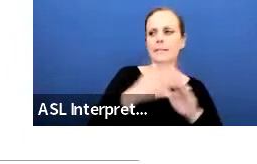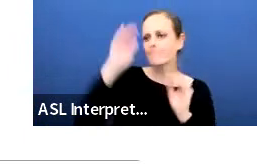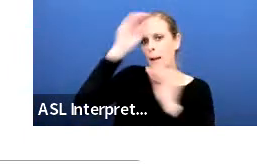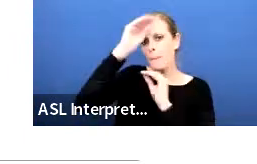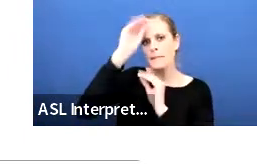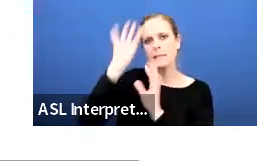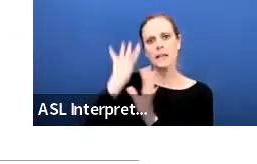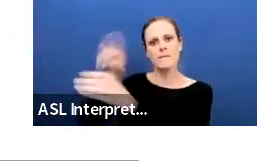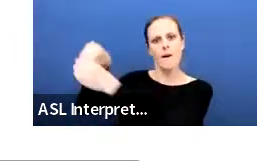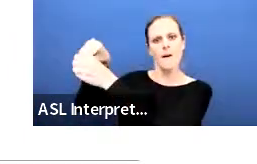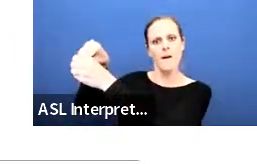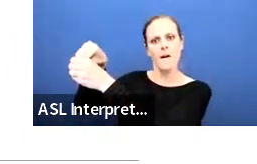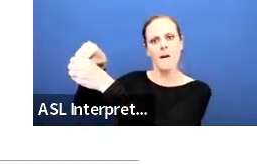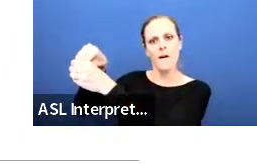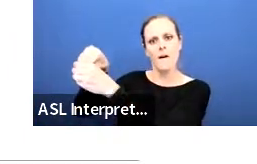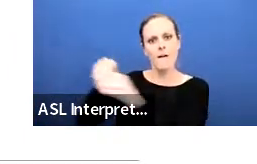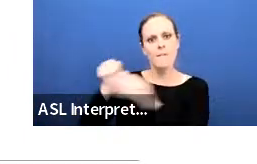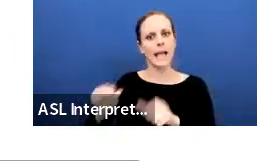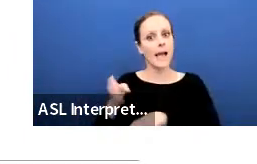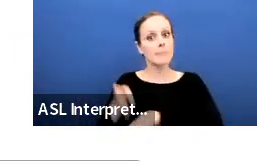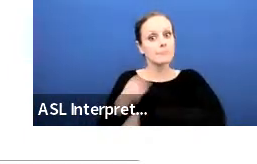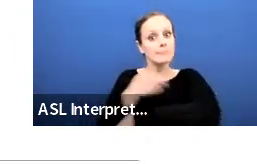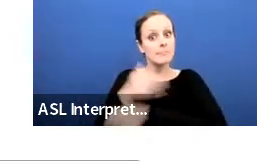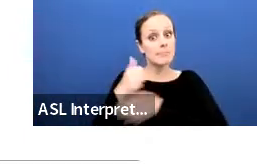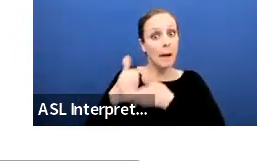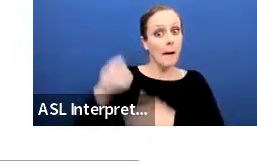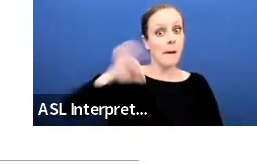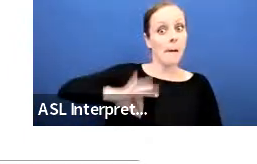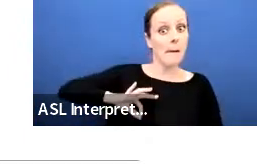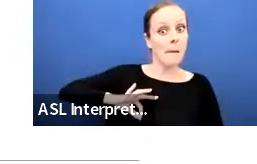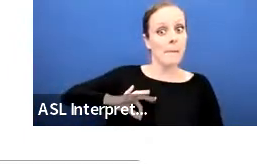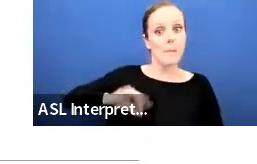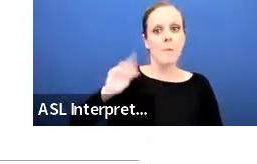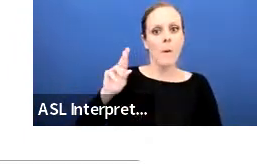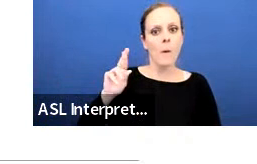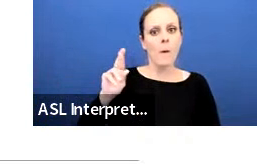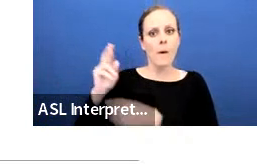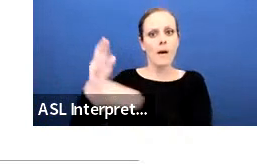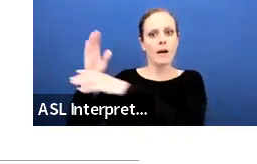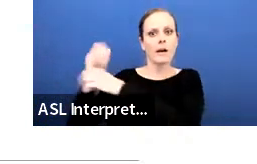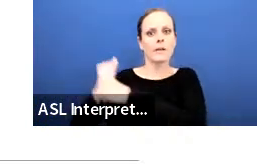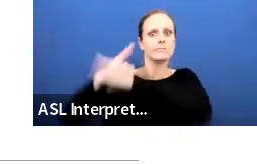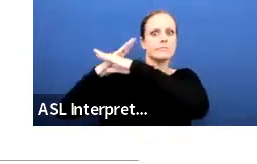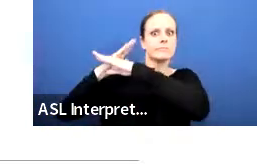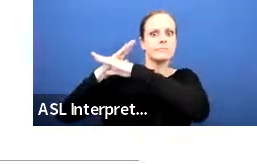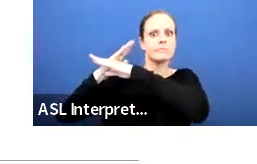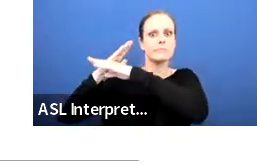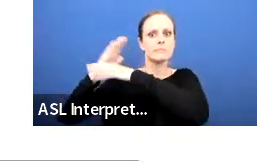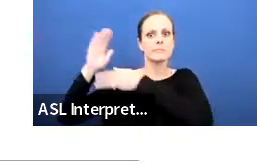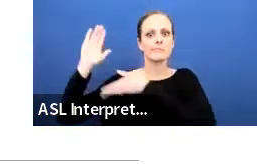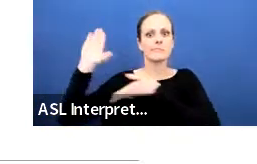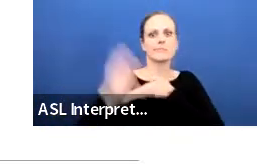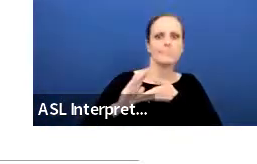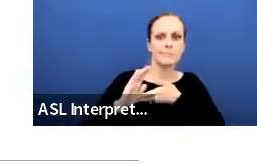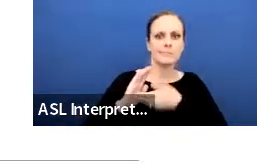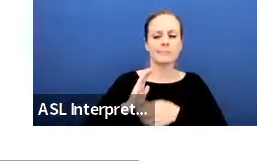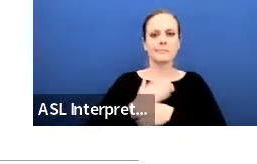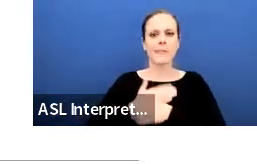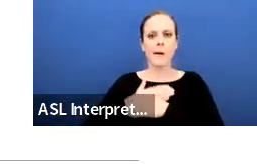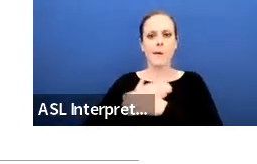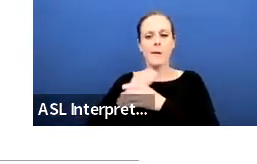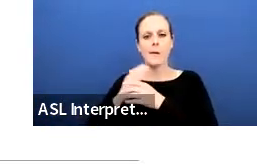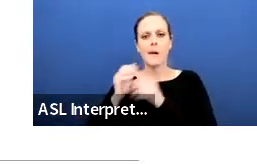can make it harder for us to be heard. District maps impact who makes decisions and